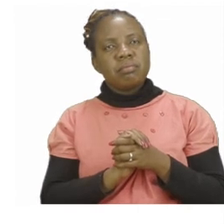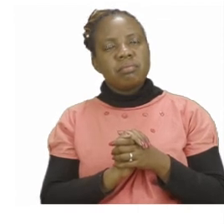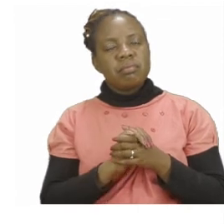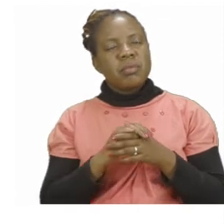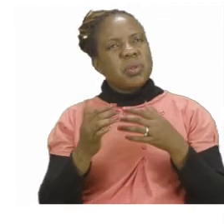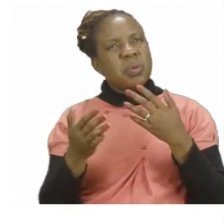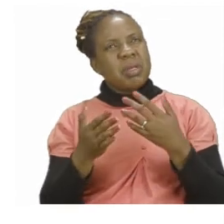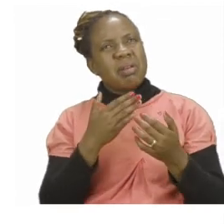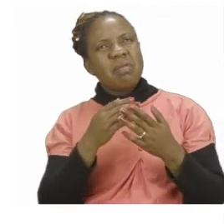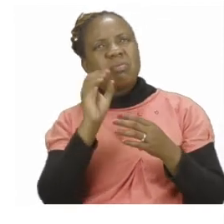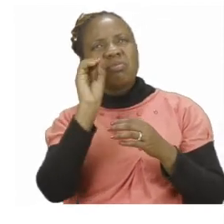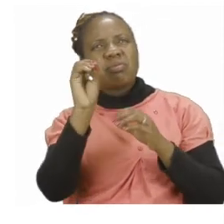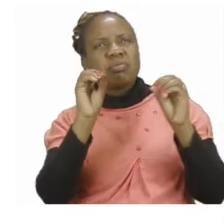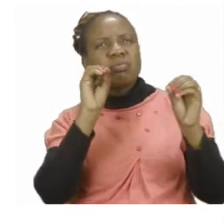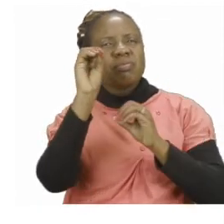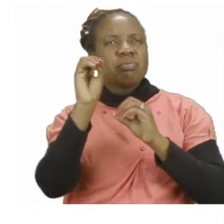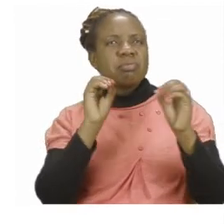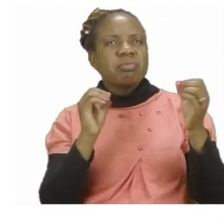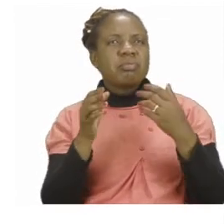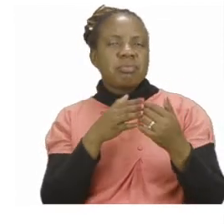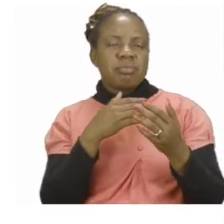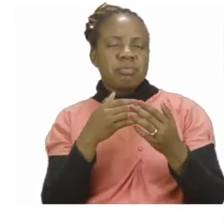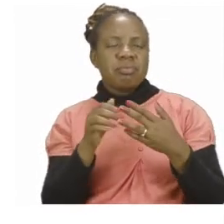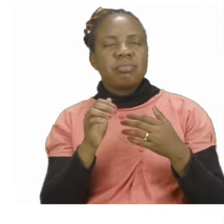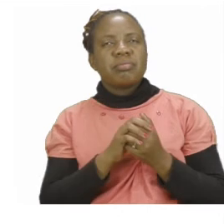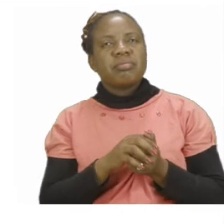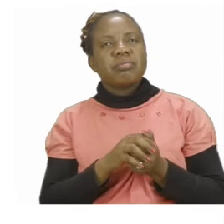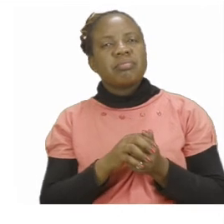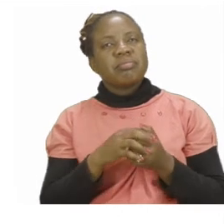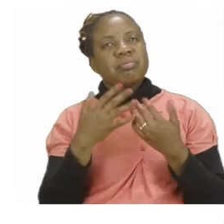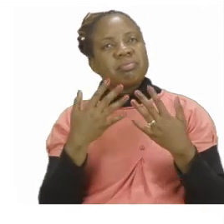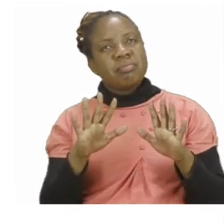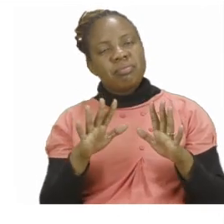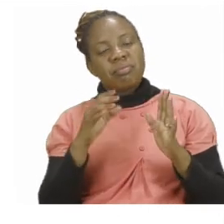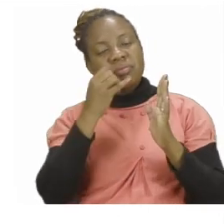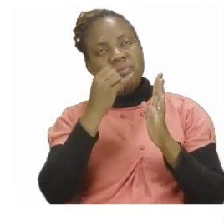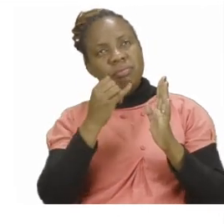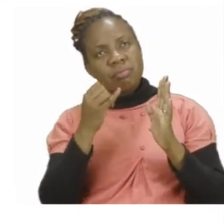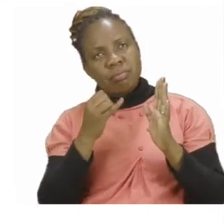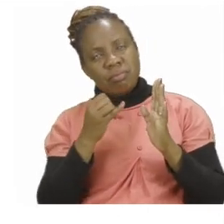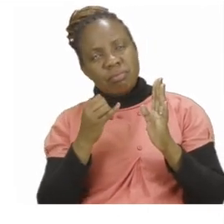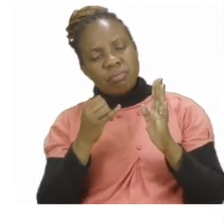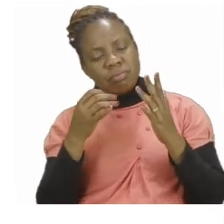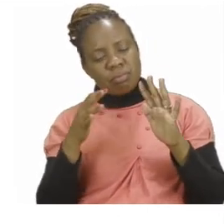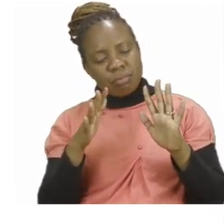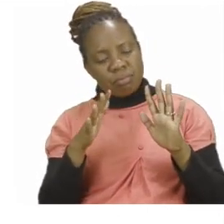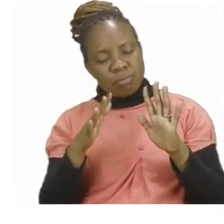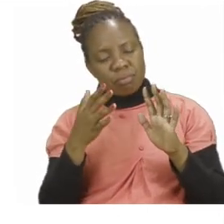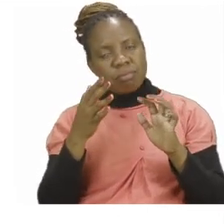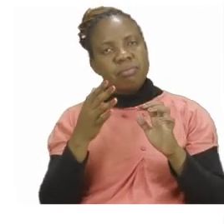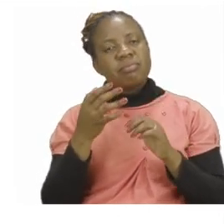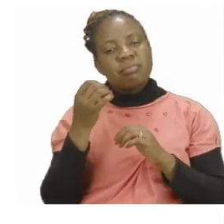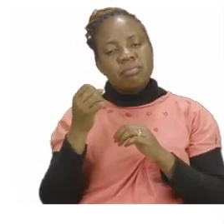the grid, you can then also go ahead and label each item. Now